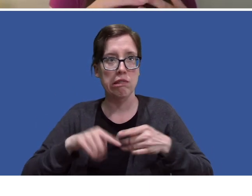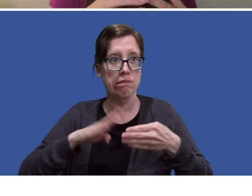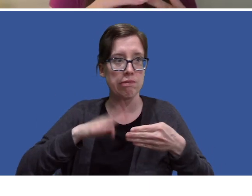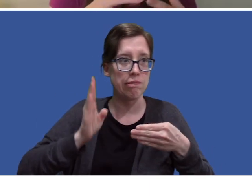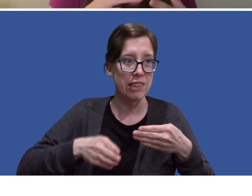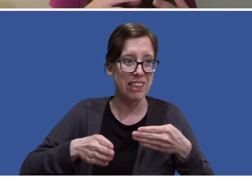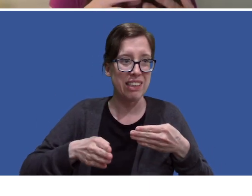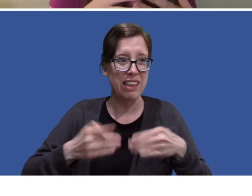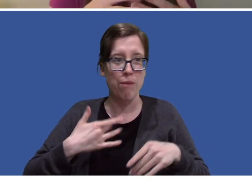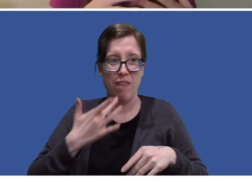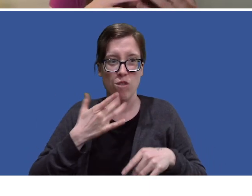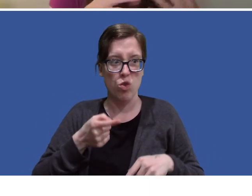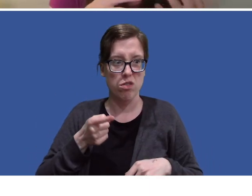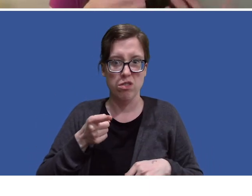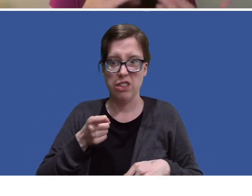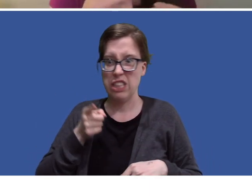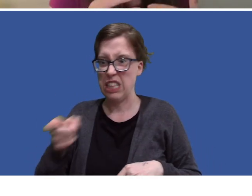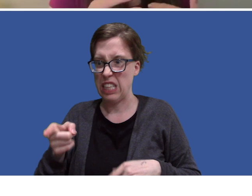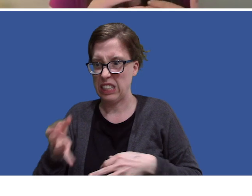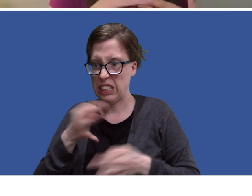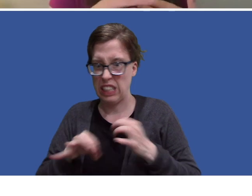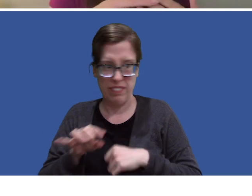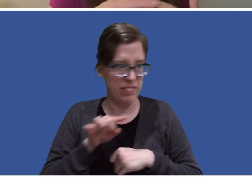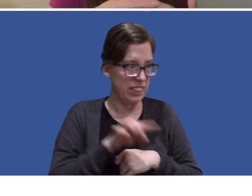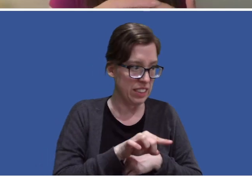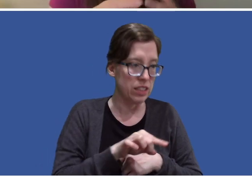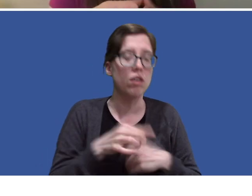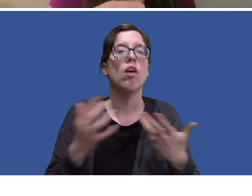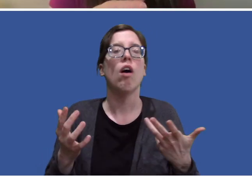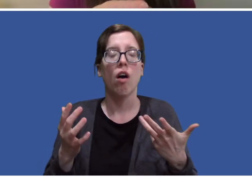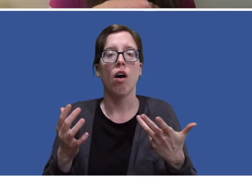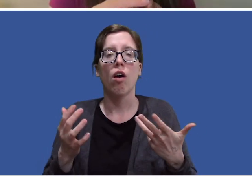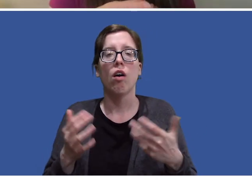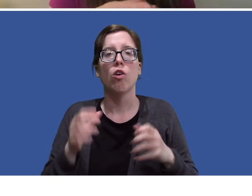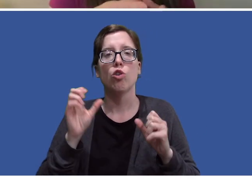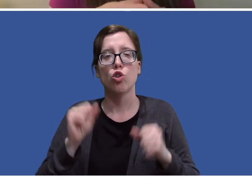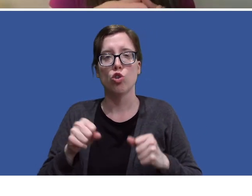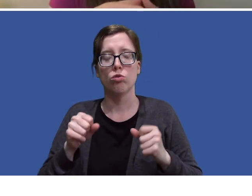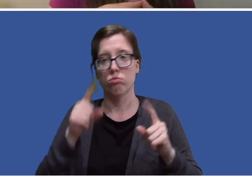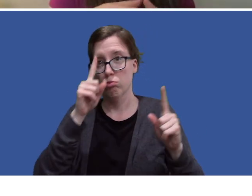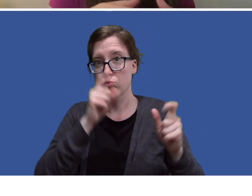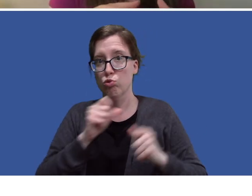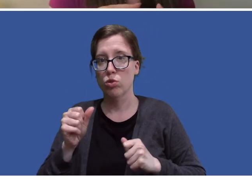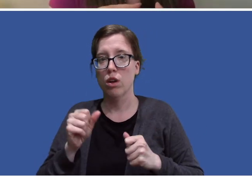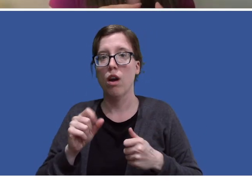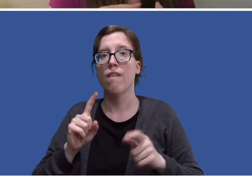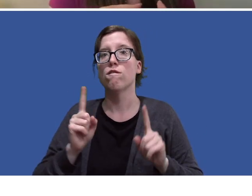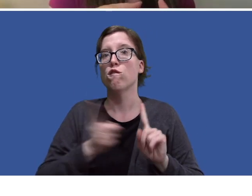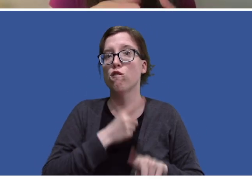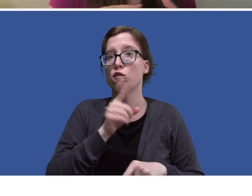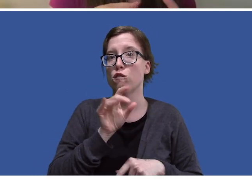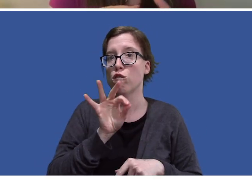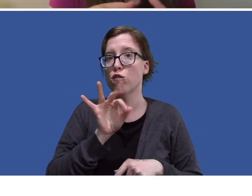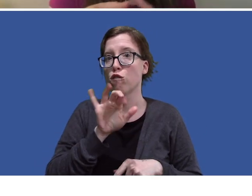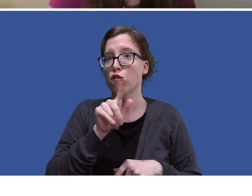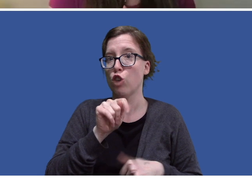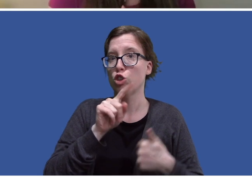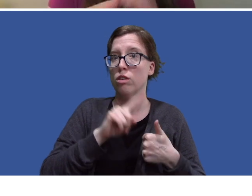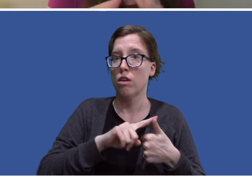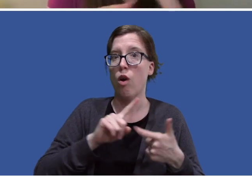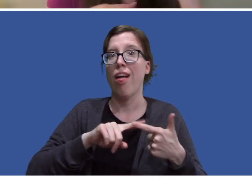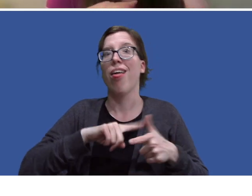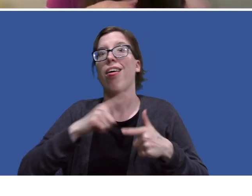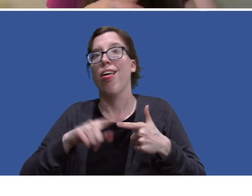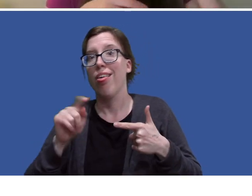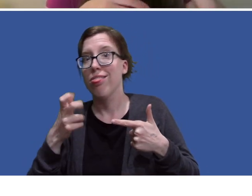strategies such as first then or a graphic to show the student the tasks that need to be completed before they get to that